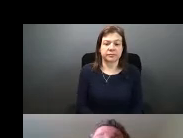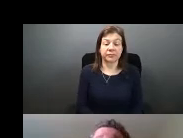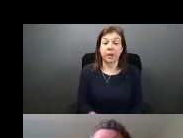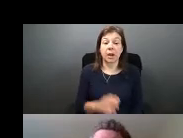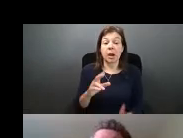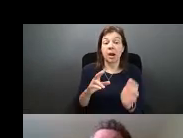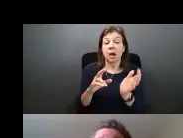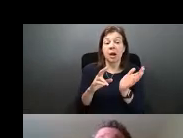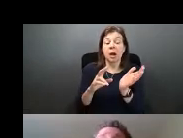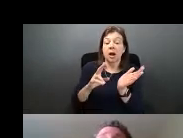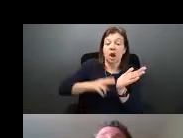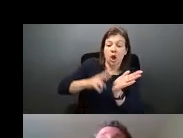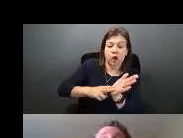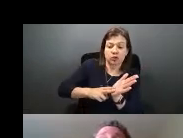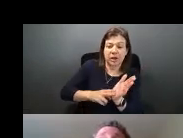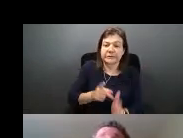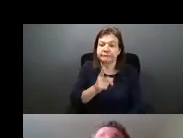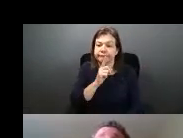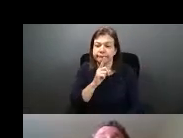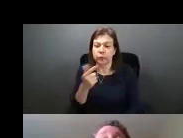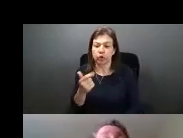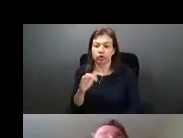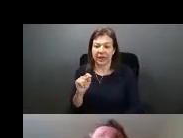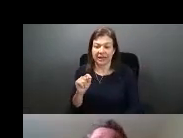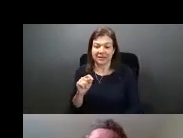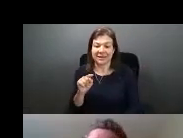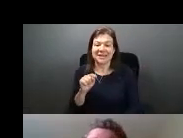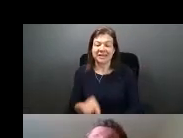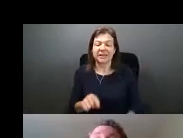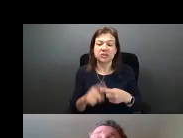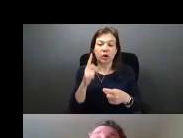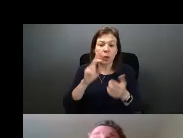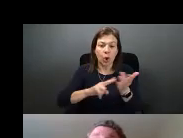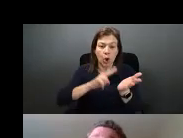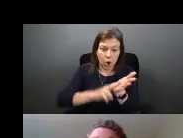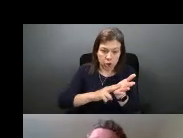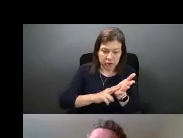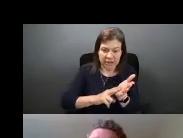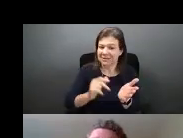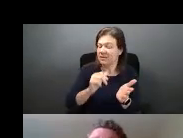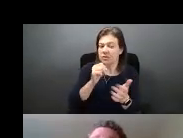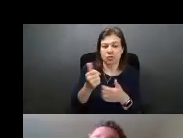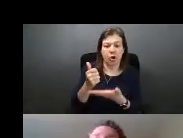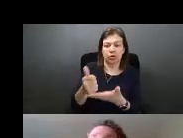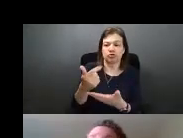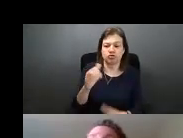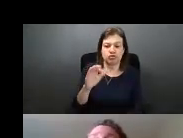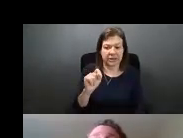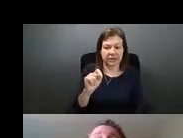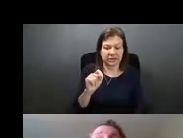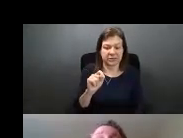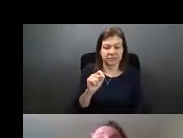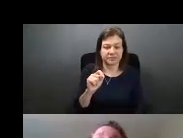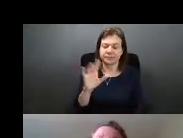Contracts, not grants. These RFPs are for contracts. They're not for grants. And I